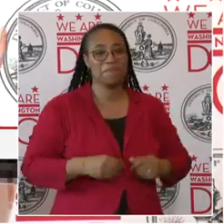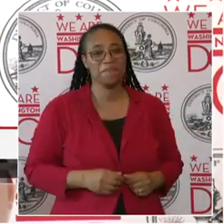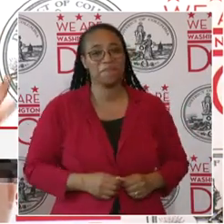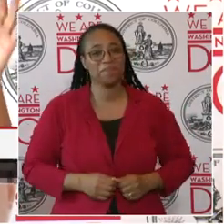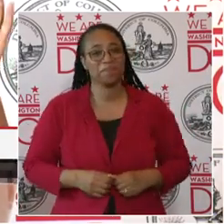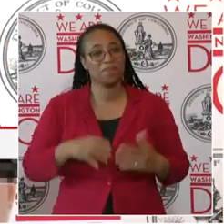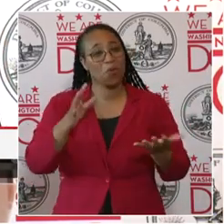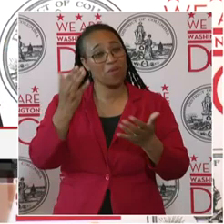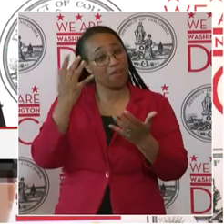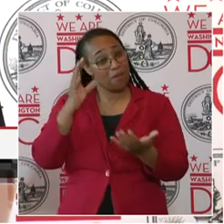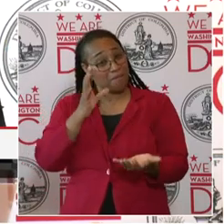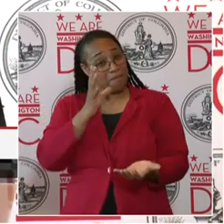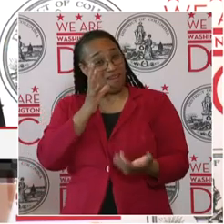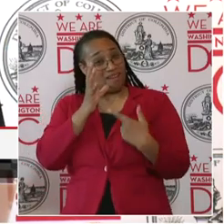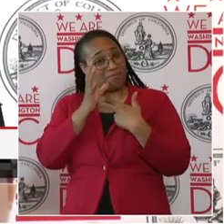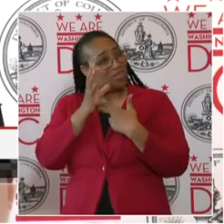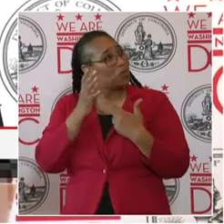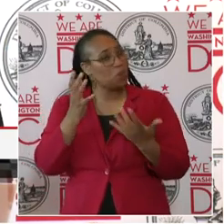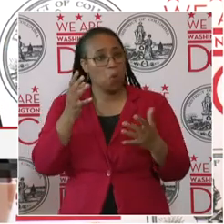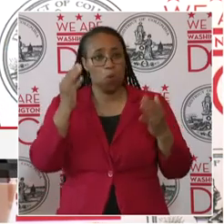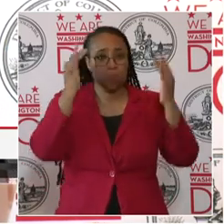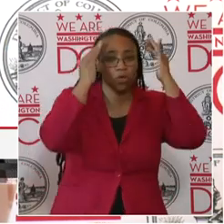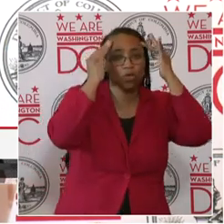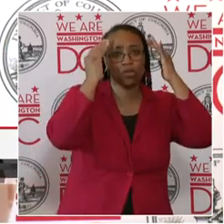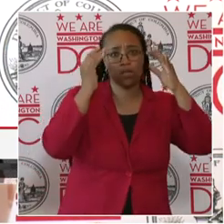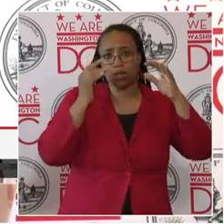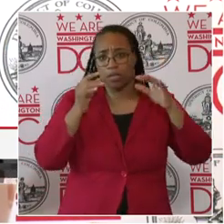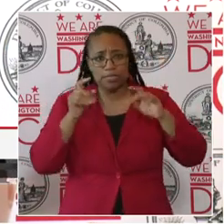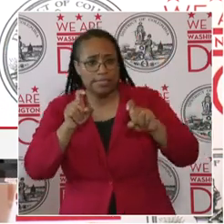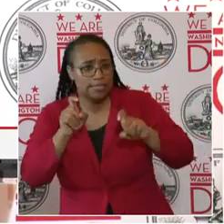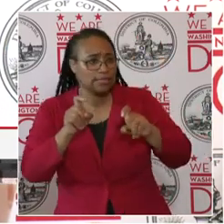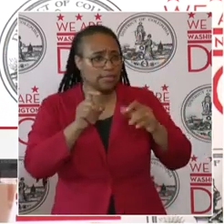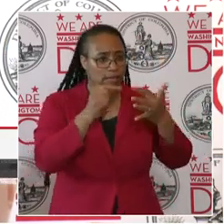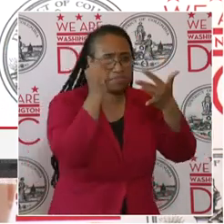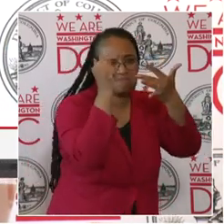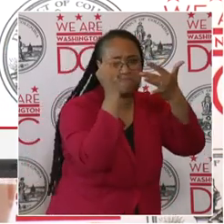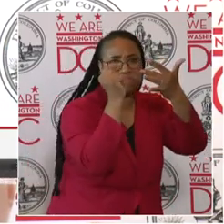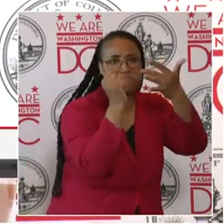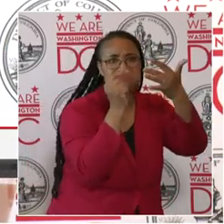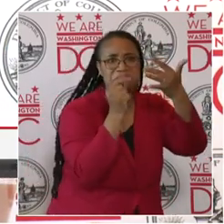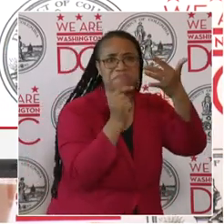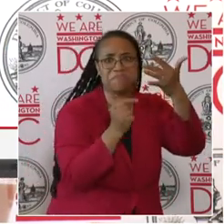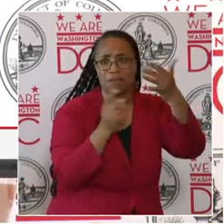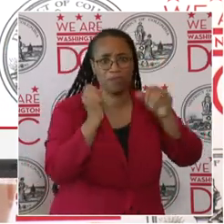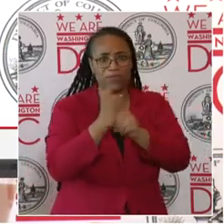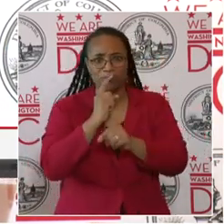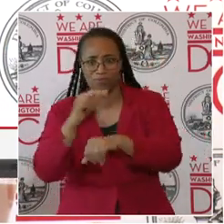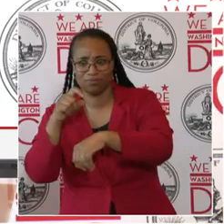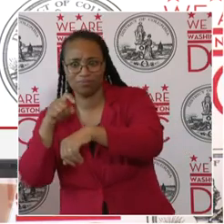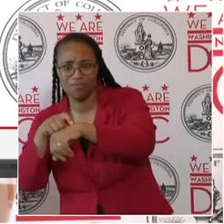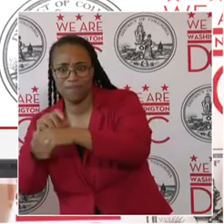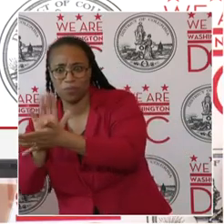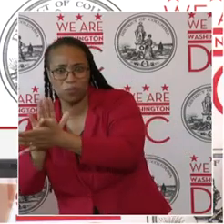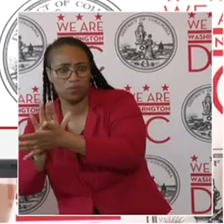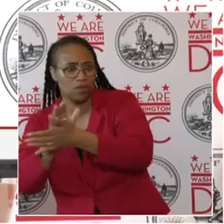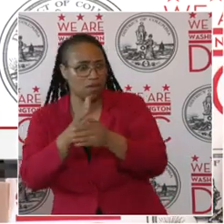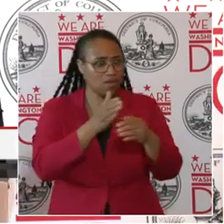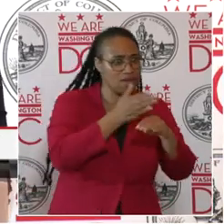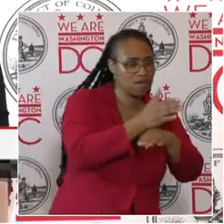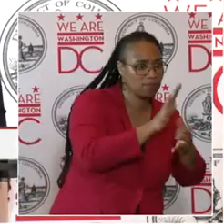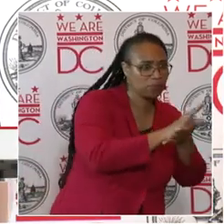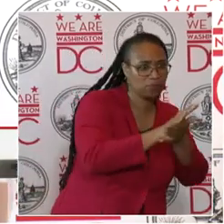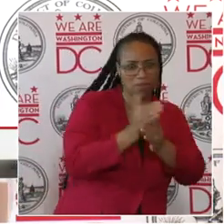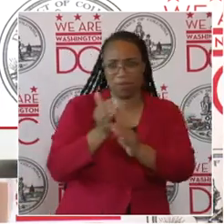with special needs and out of school time and aftercare. So that's why we are increasing those slots